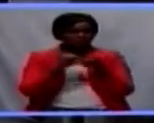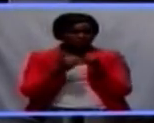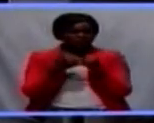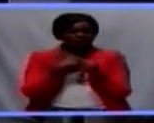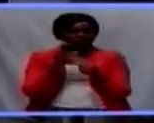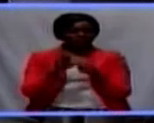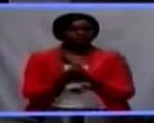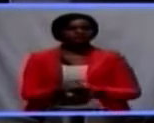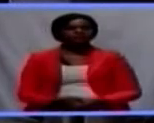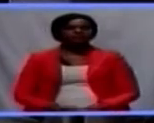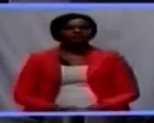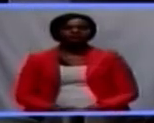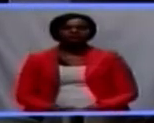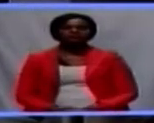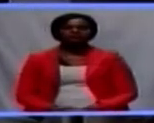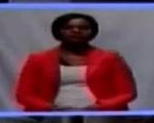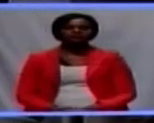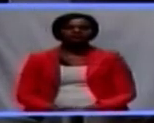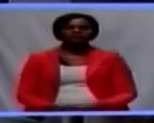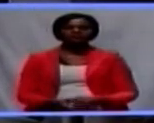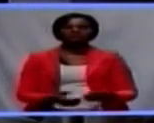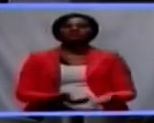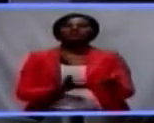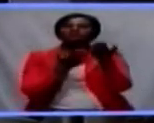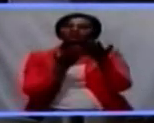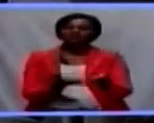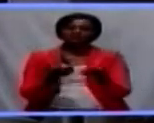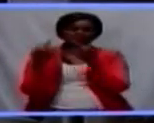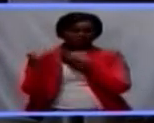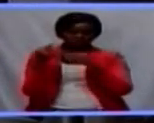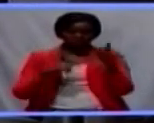There's pressure on a few that are paying taxes in this country. Yeah. And